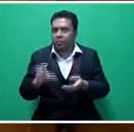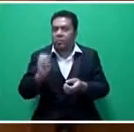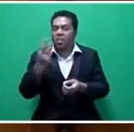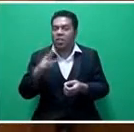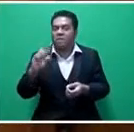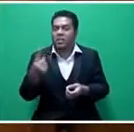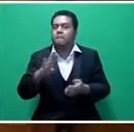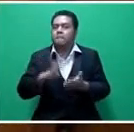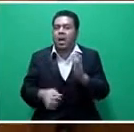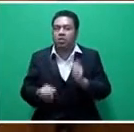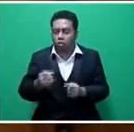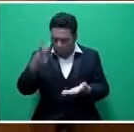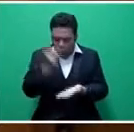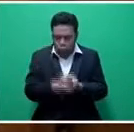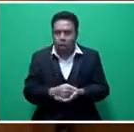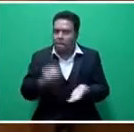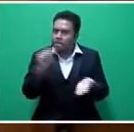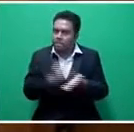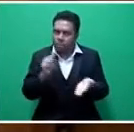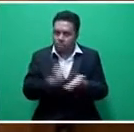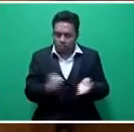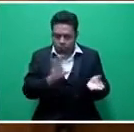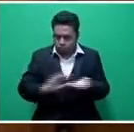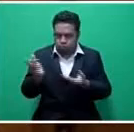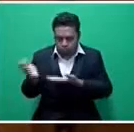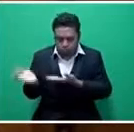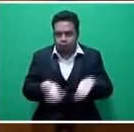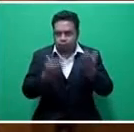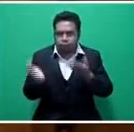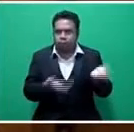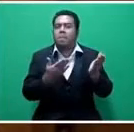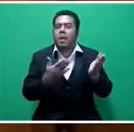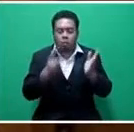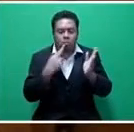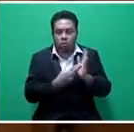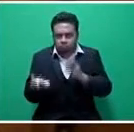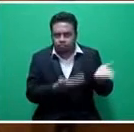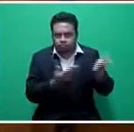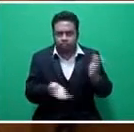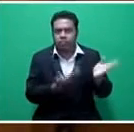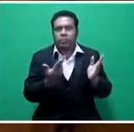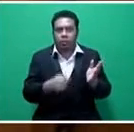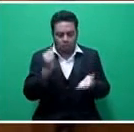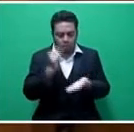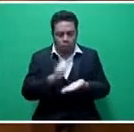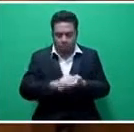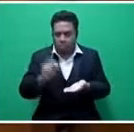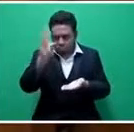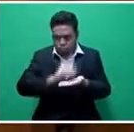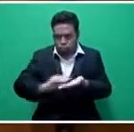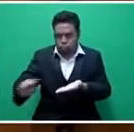March, to ensure efficient and timely release of their timely grants. Mr. Speaker, said these audited financial accounts